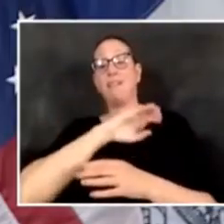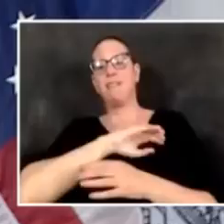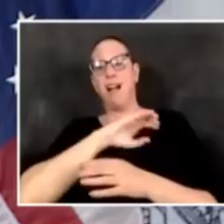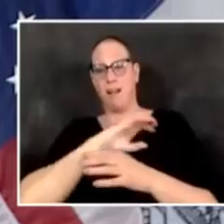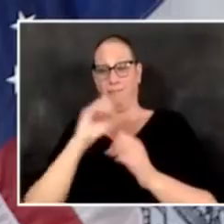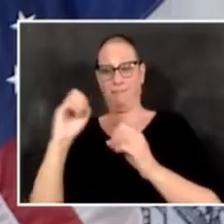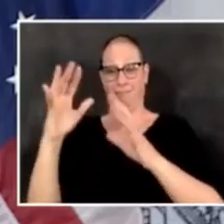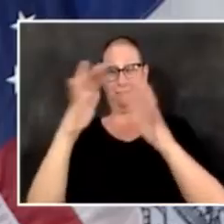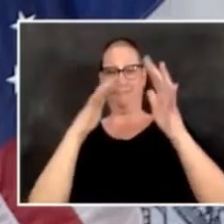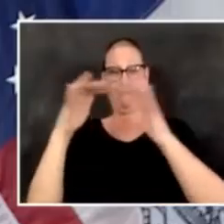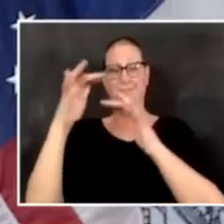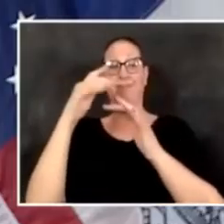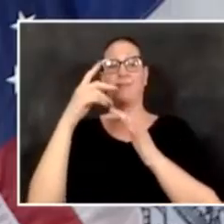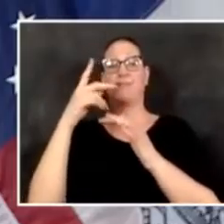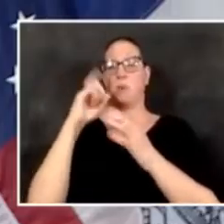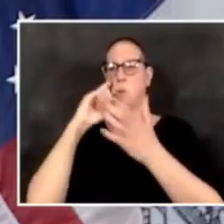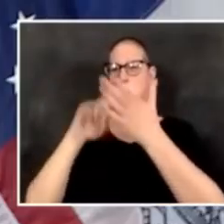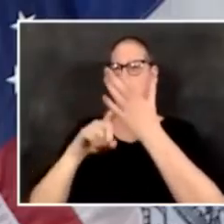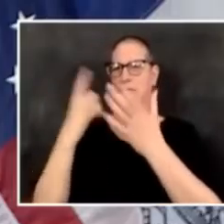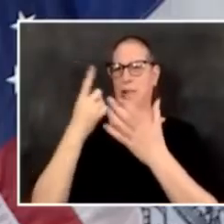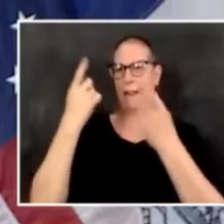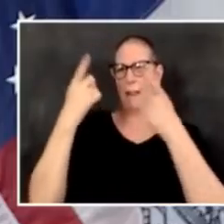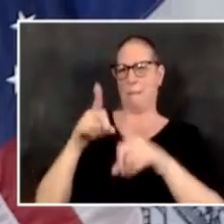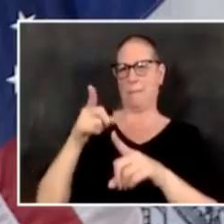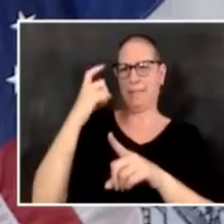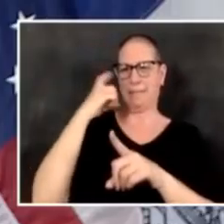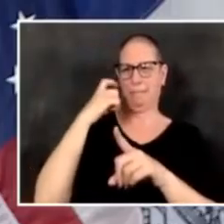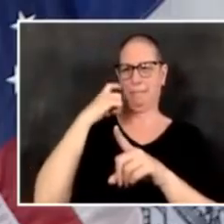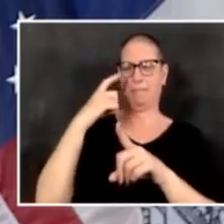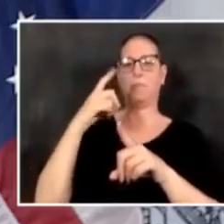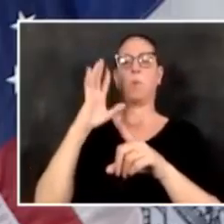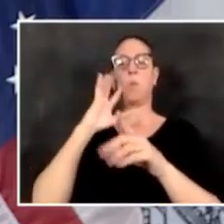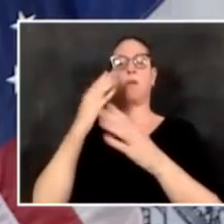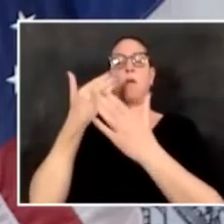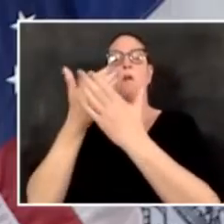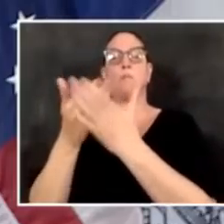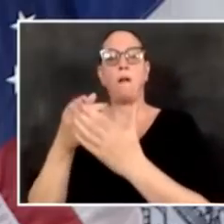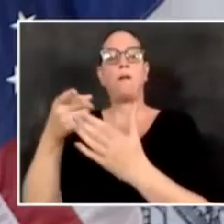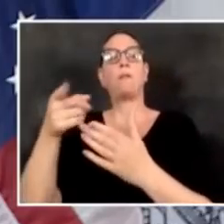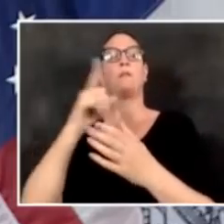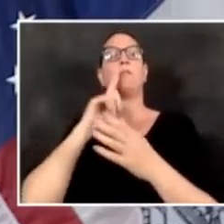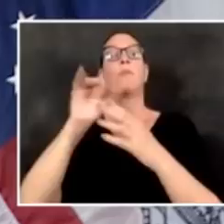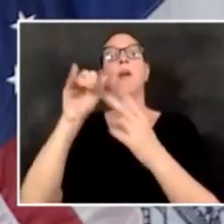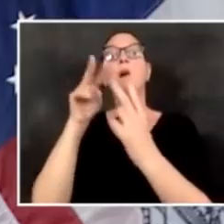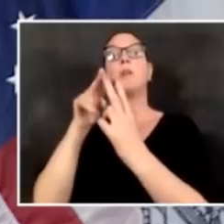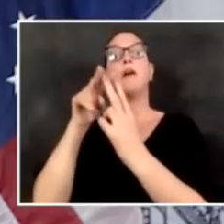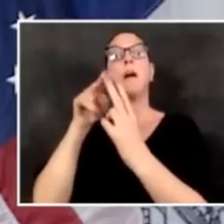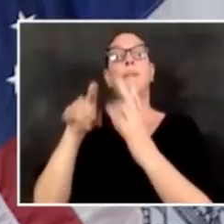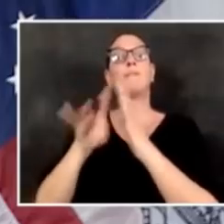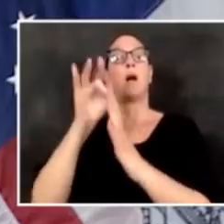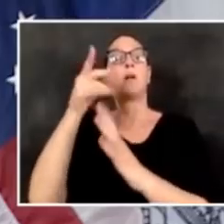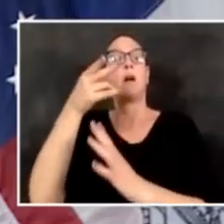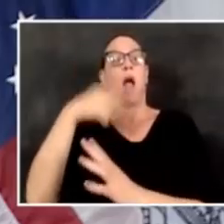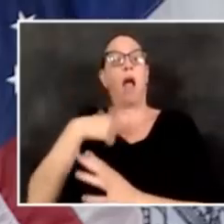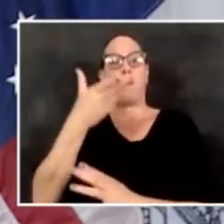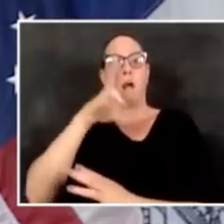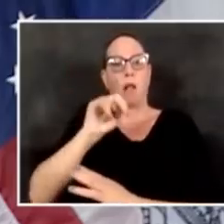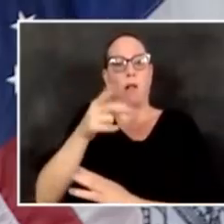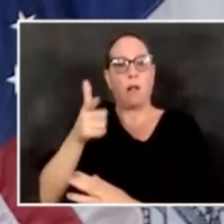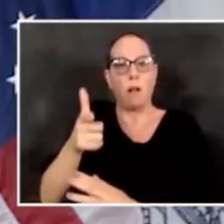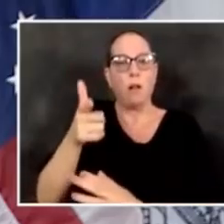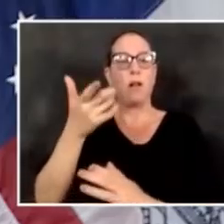of those incidents you don't hear about because the arrest is made without fanfare, without a use of